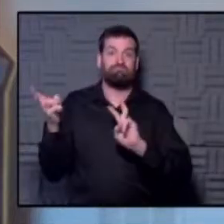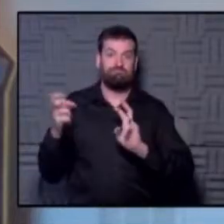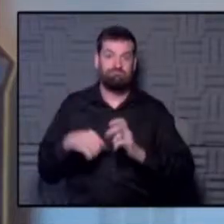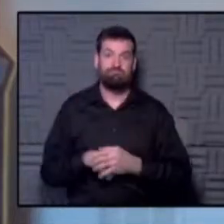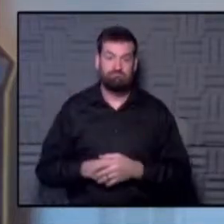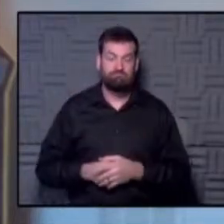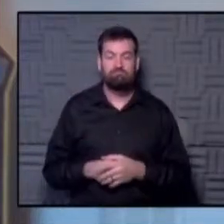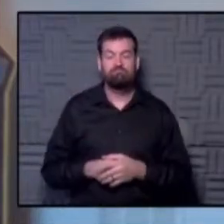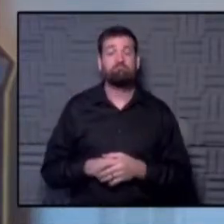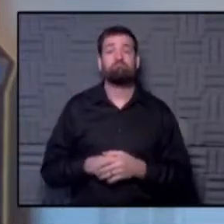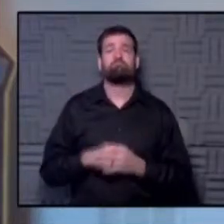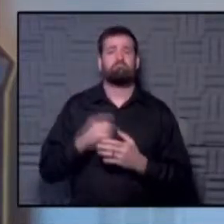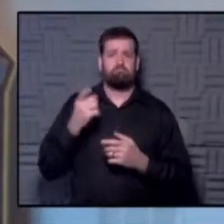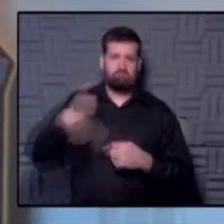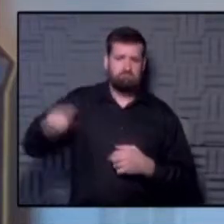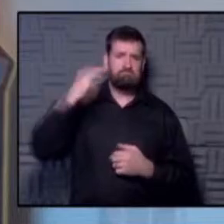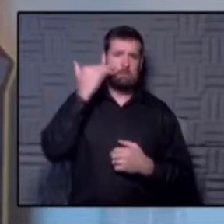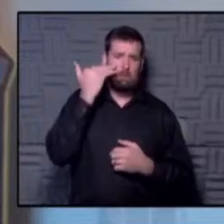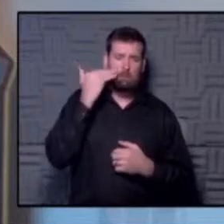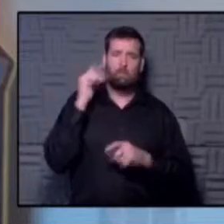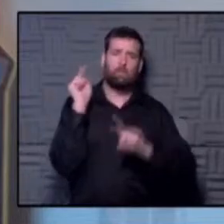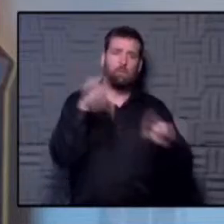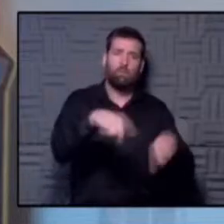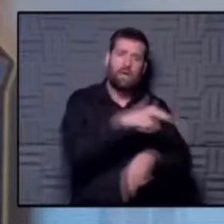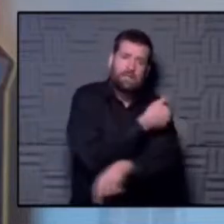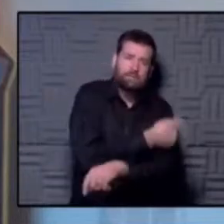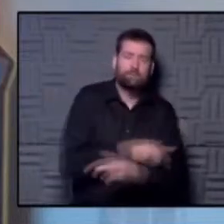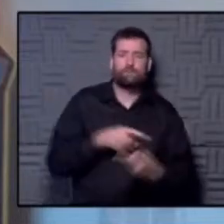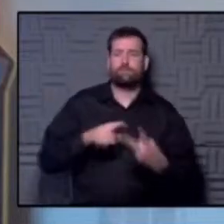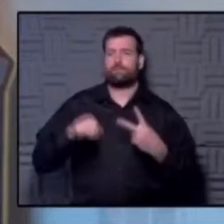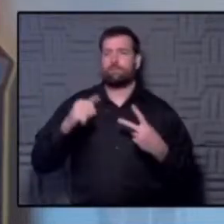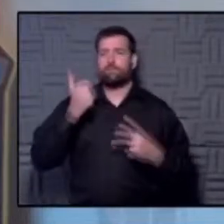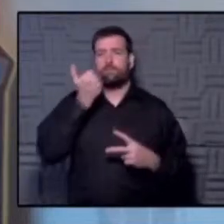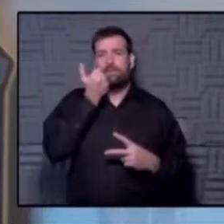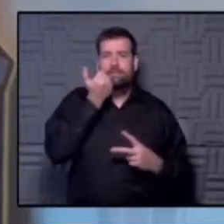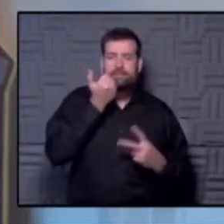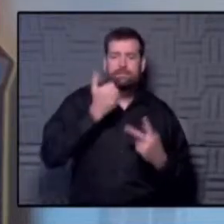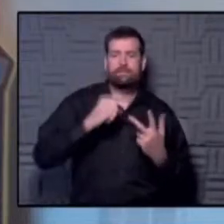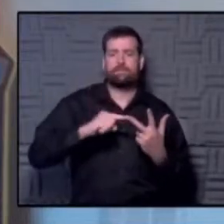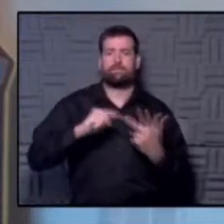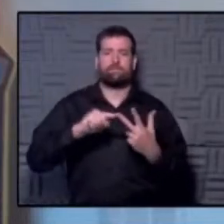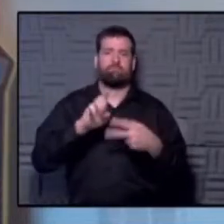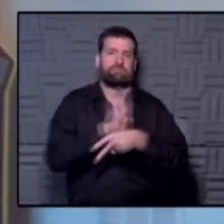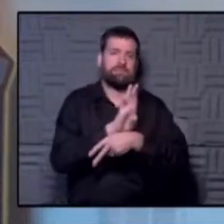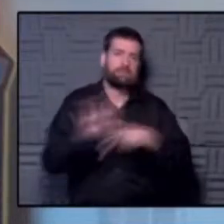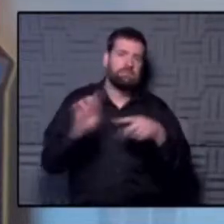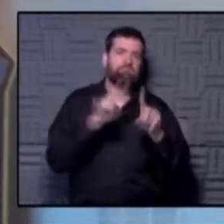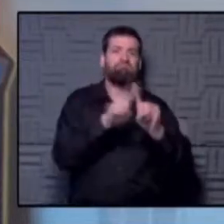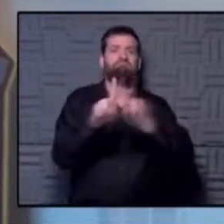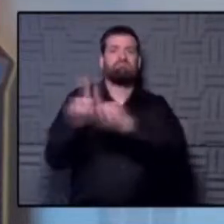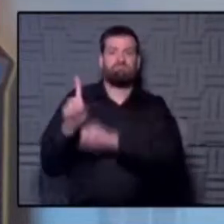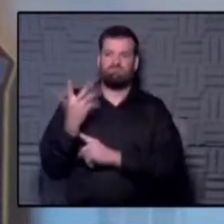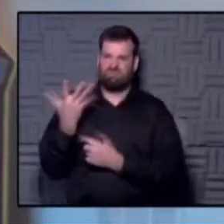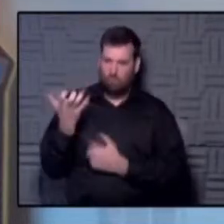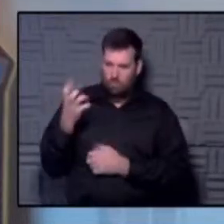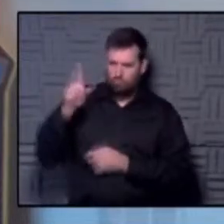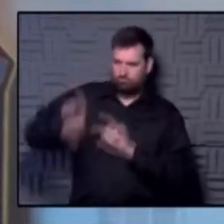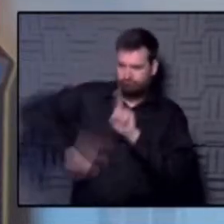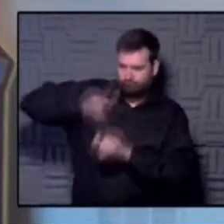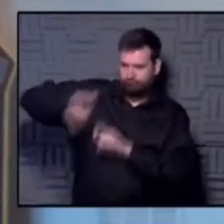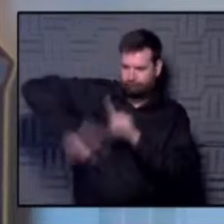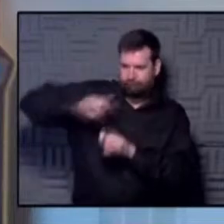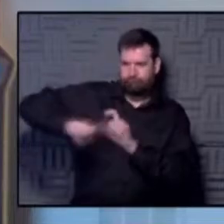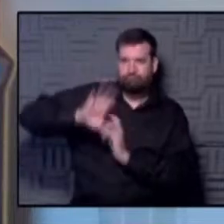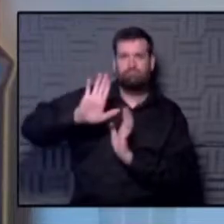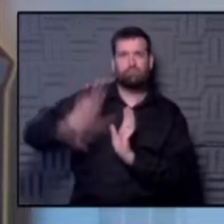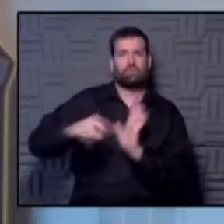many of us know, going whether it's to a hospital or to a dentist or to a business, they want to ask you about your symptoms. And